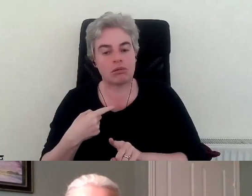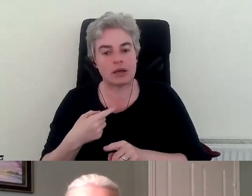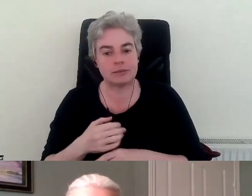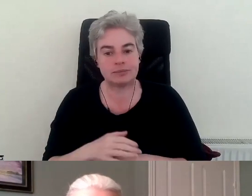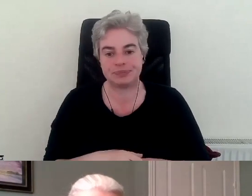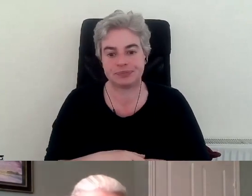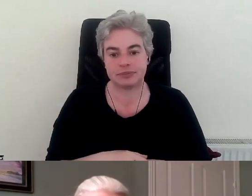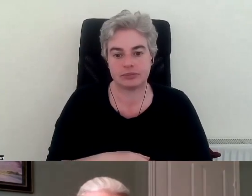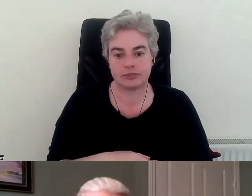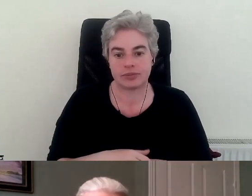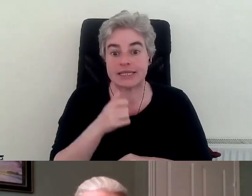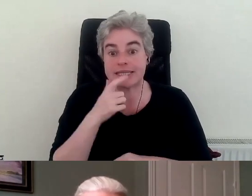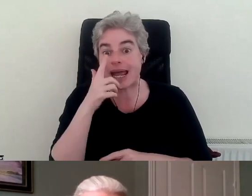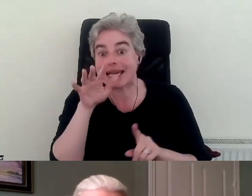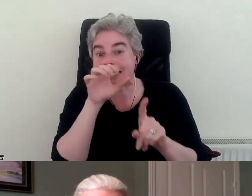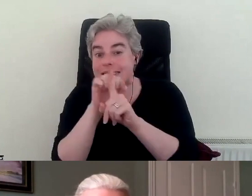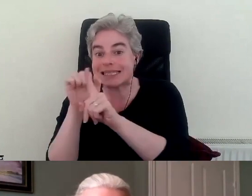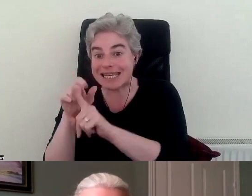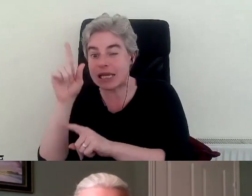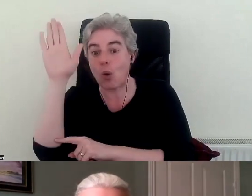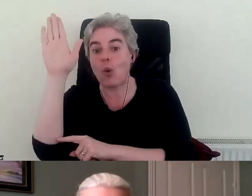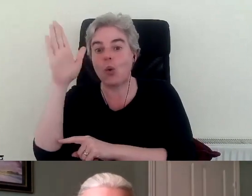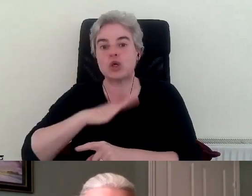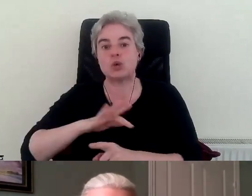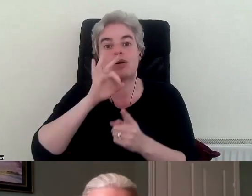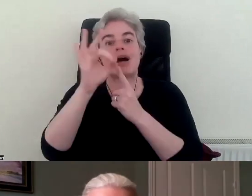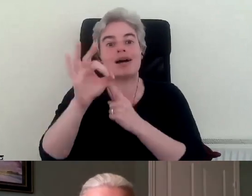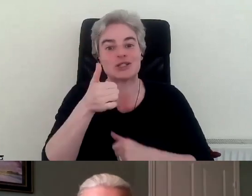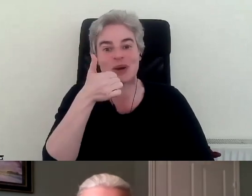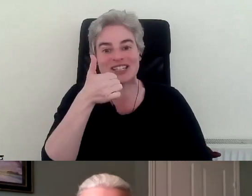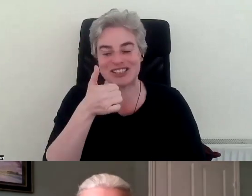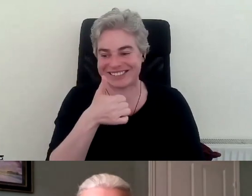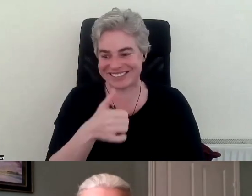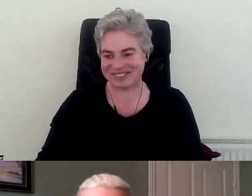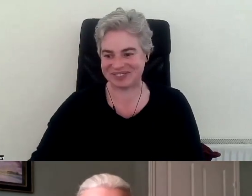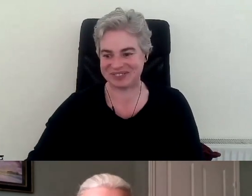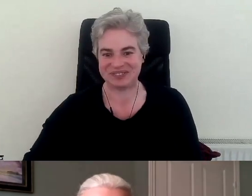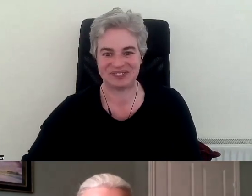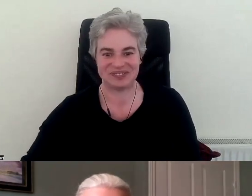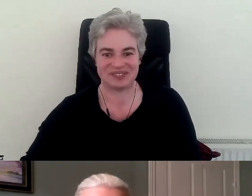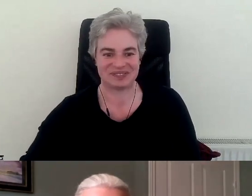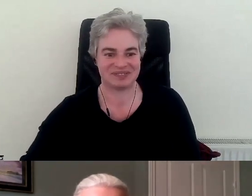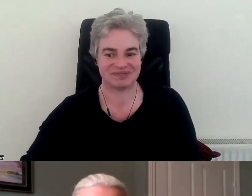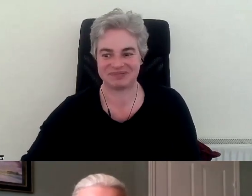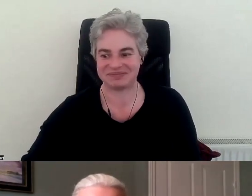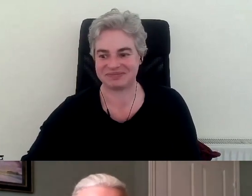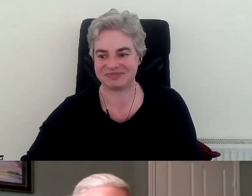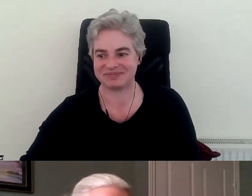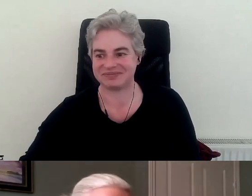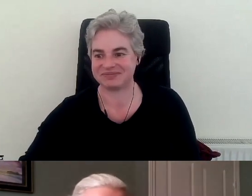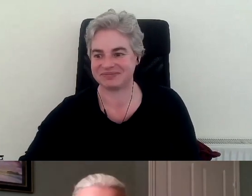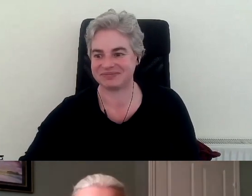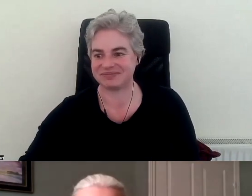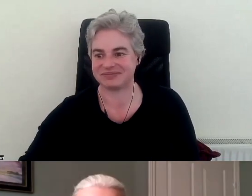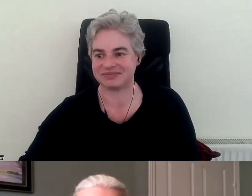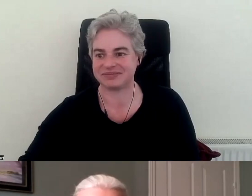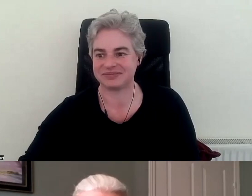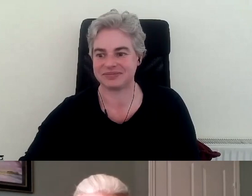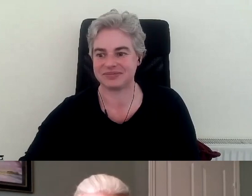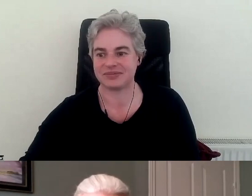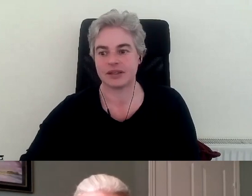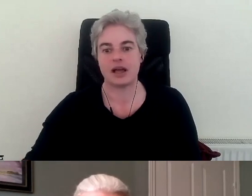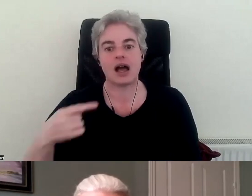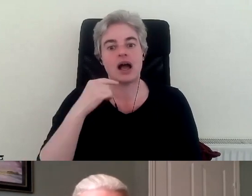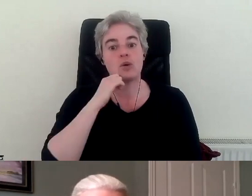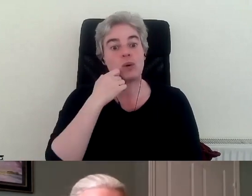then I'll be able to see that you'd like to speak, and I'll call your name, and then